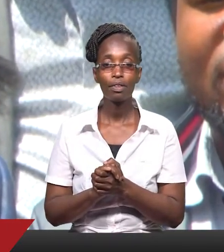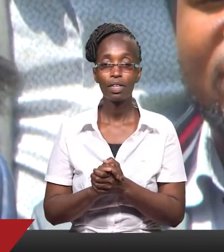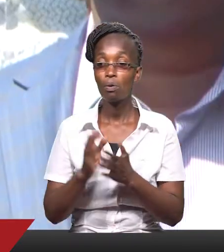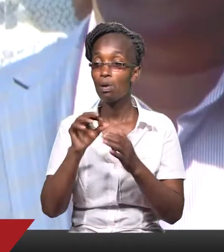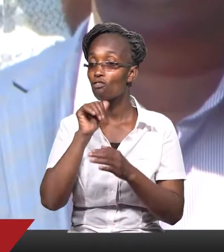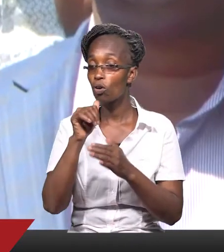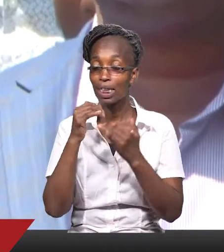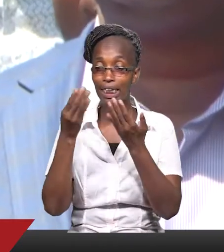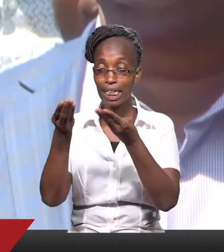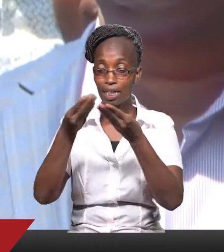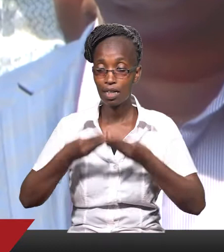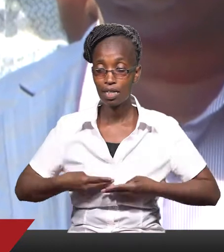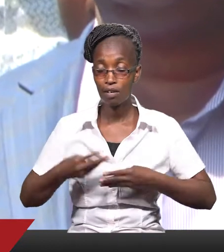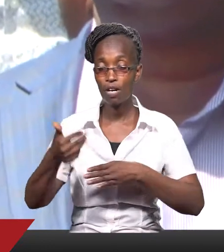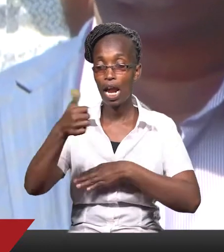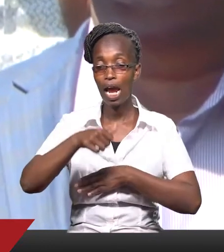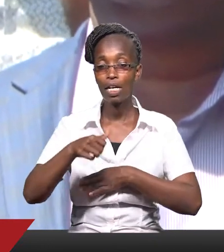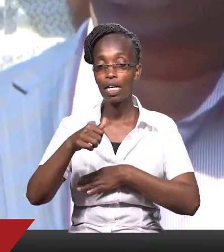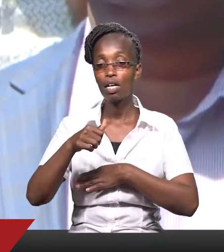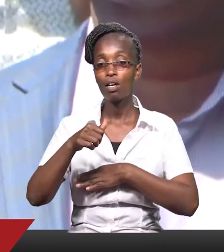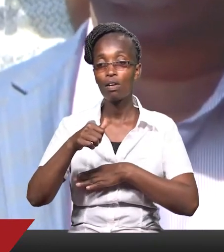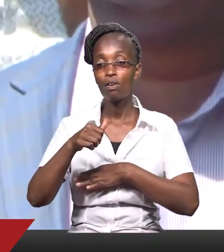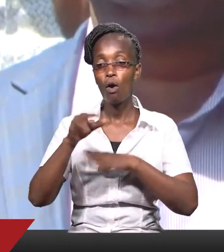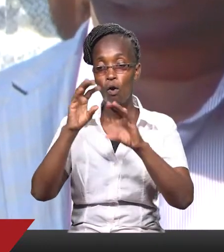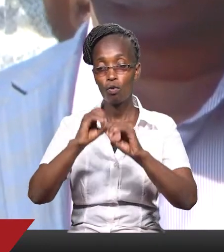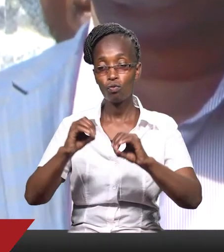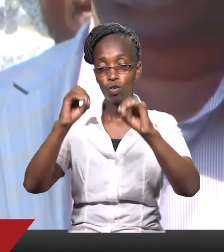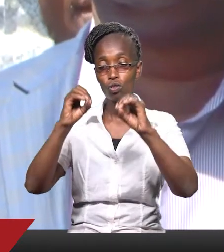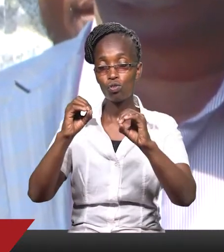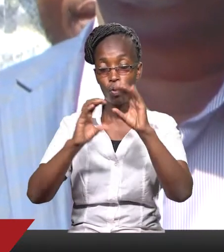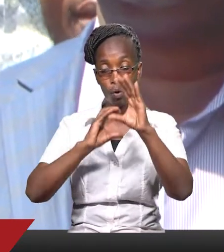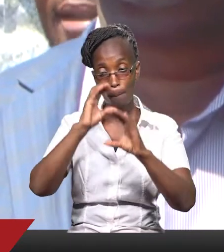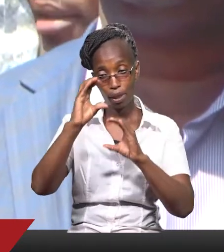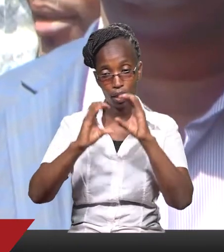So-and-so. Not received any formal or informal